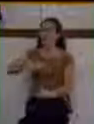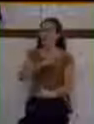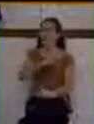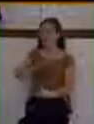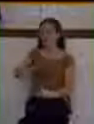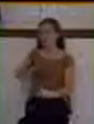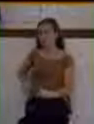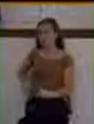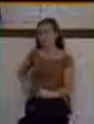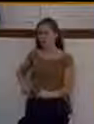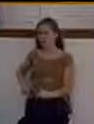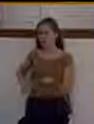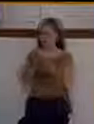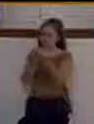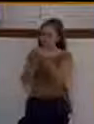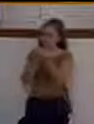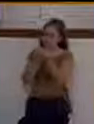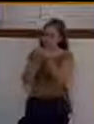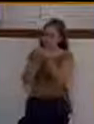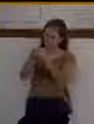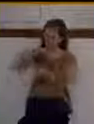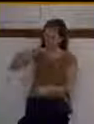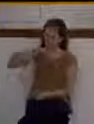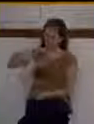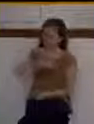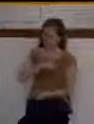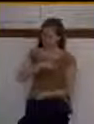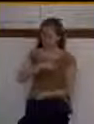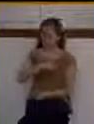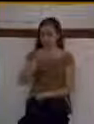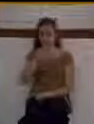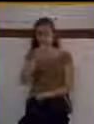And with heads bowed and eyes closed, I'm going to ask you right there where you are.